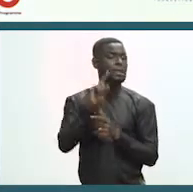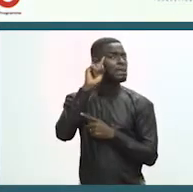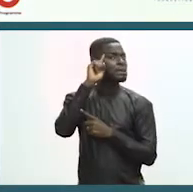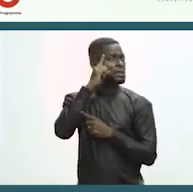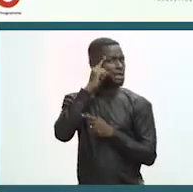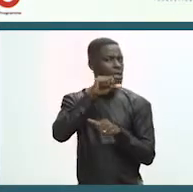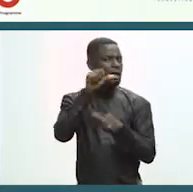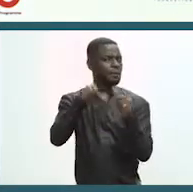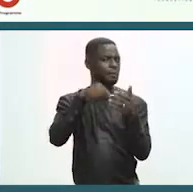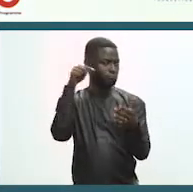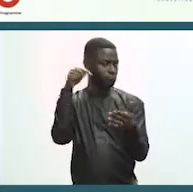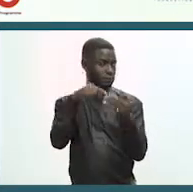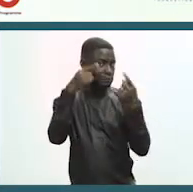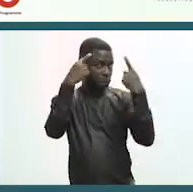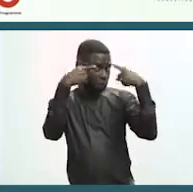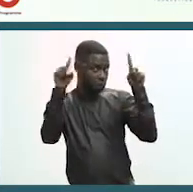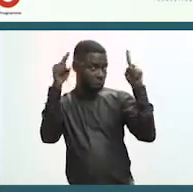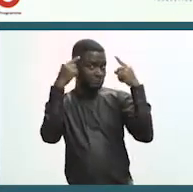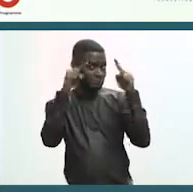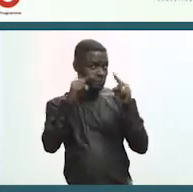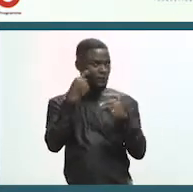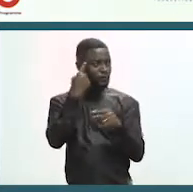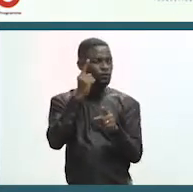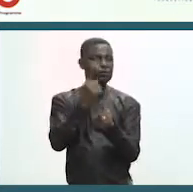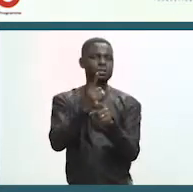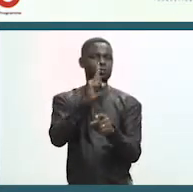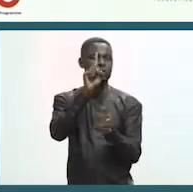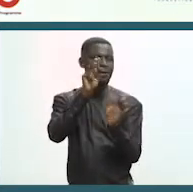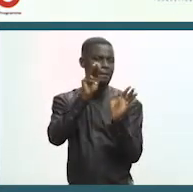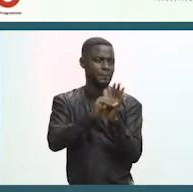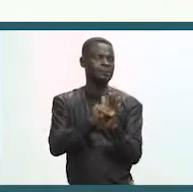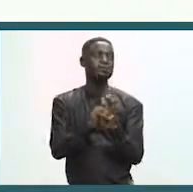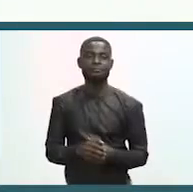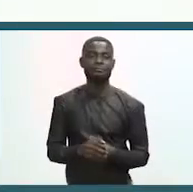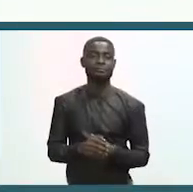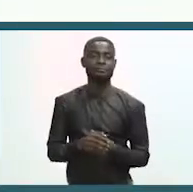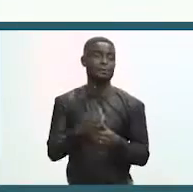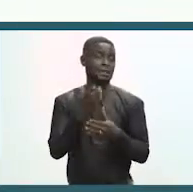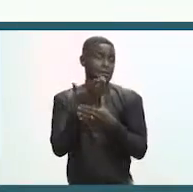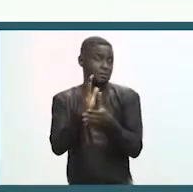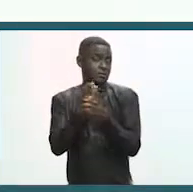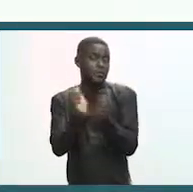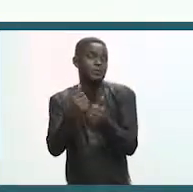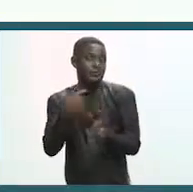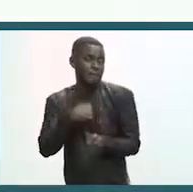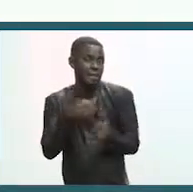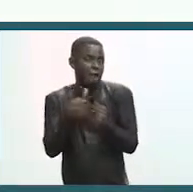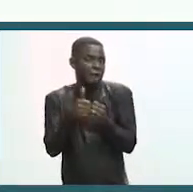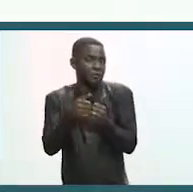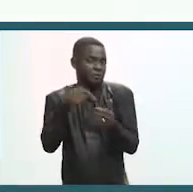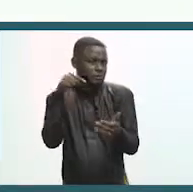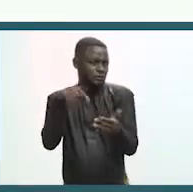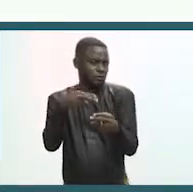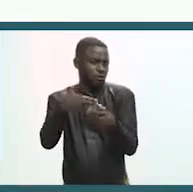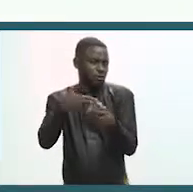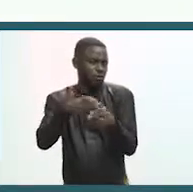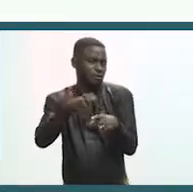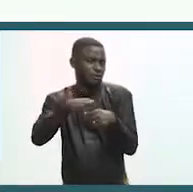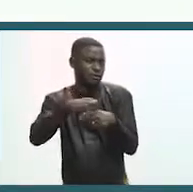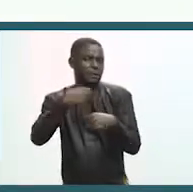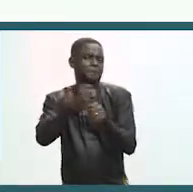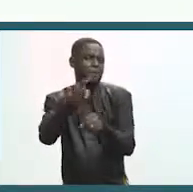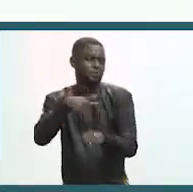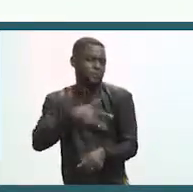Think about this achievement for a minute. Share with me how this brief exercise made you